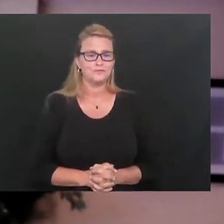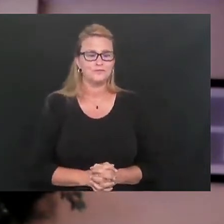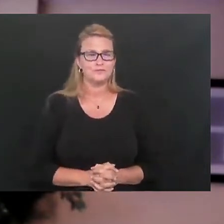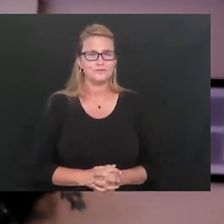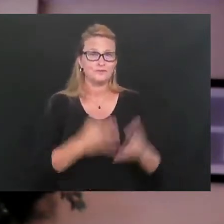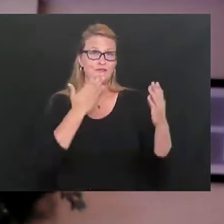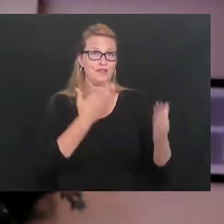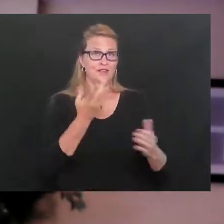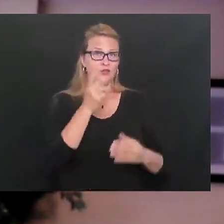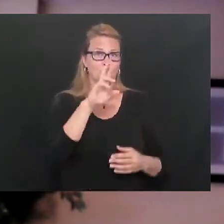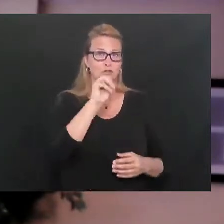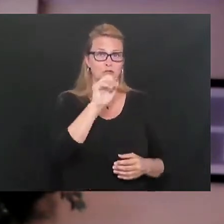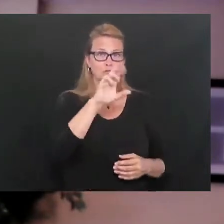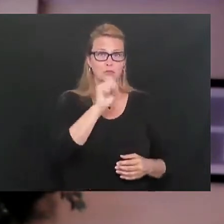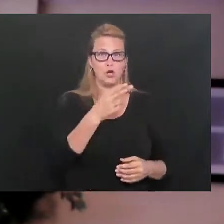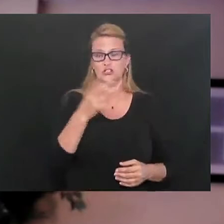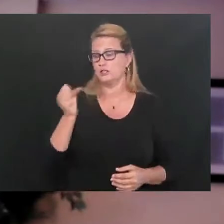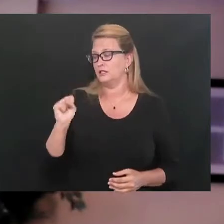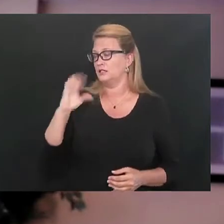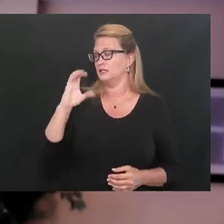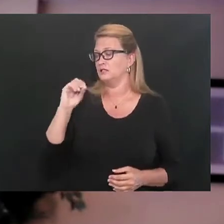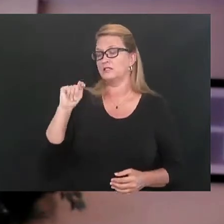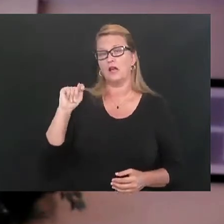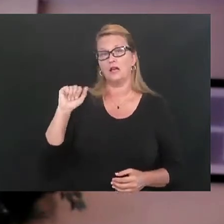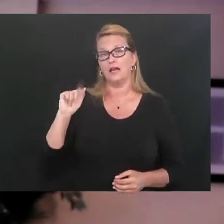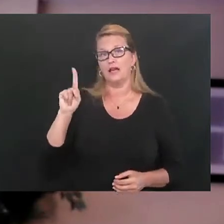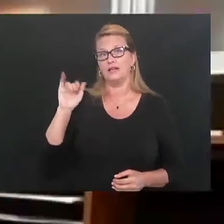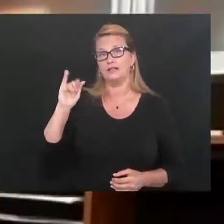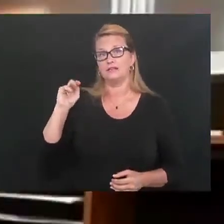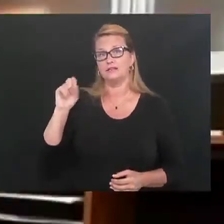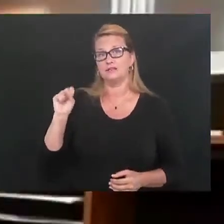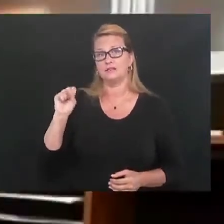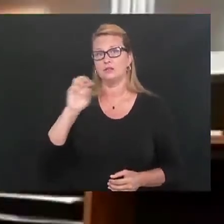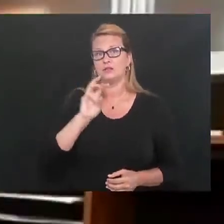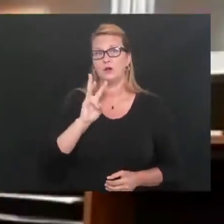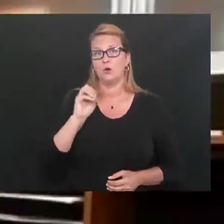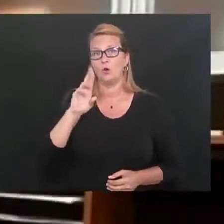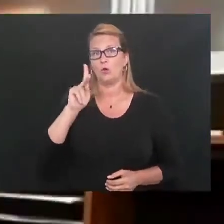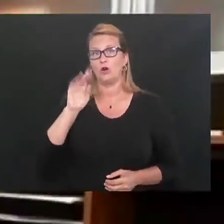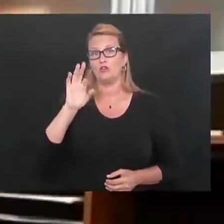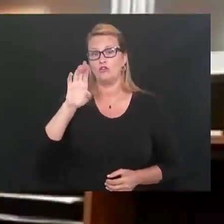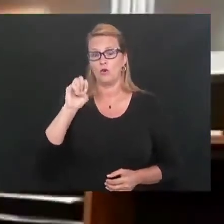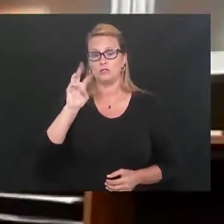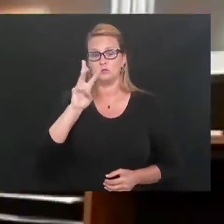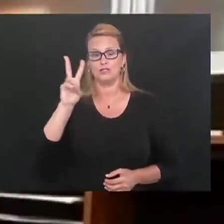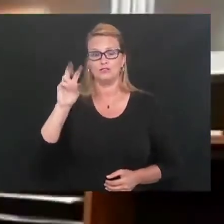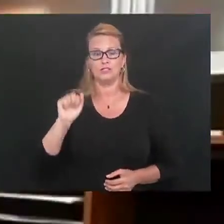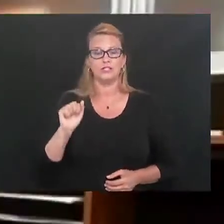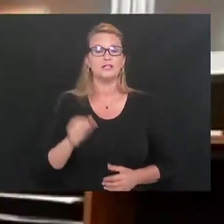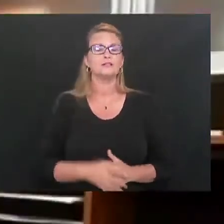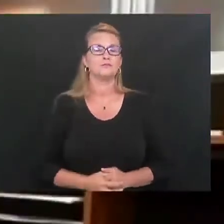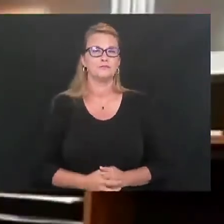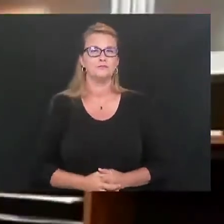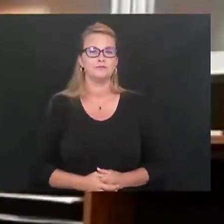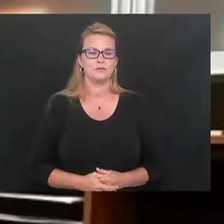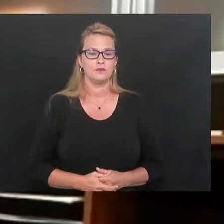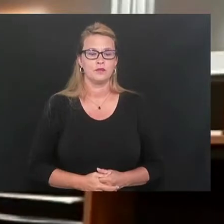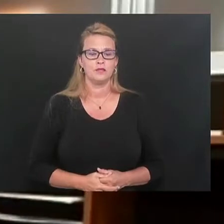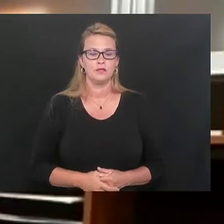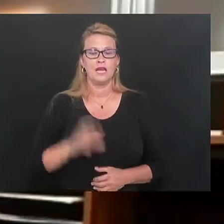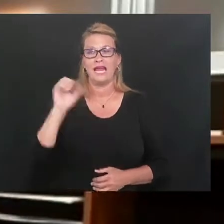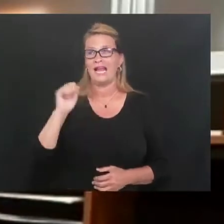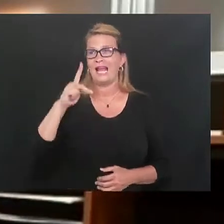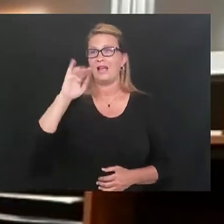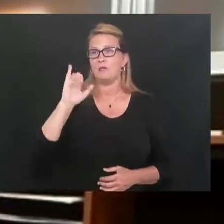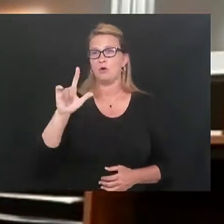Thank you, Dr. Marsh. Next is Scott Adkins, the Director of Workforce West Virginia. Hey, good afternoon. Thanks, Jordan. On April 13th of this